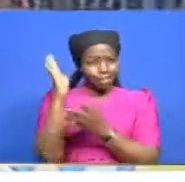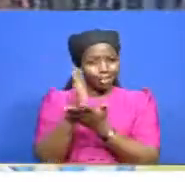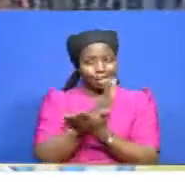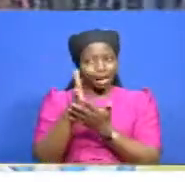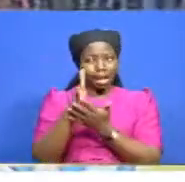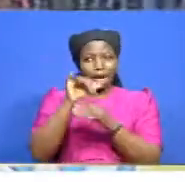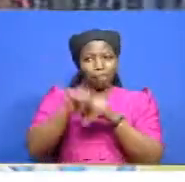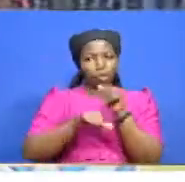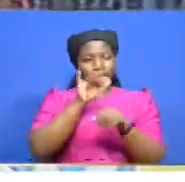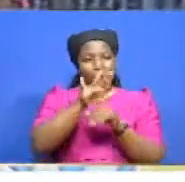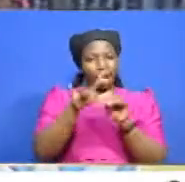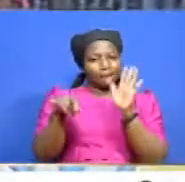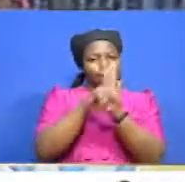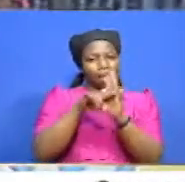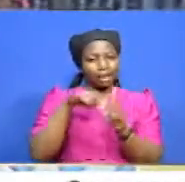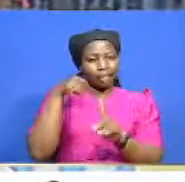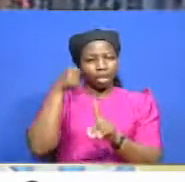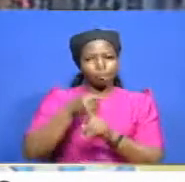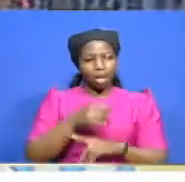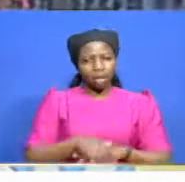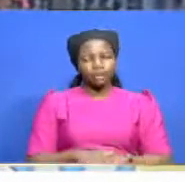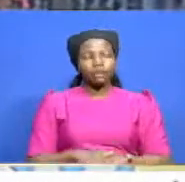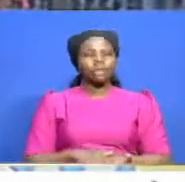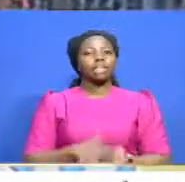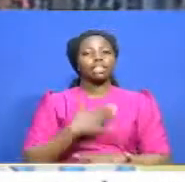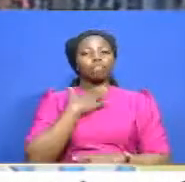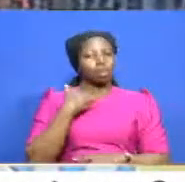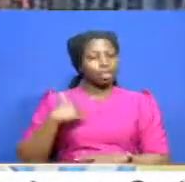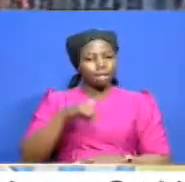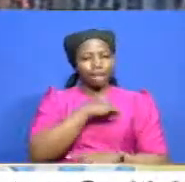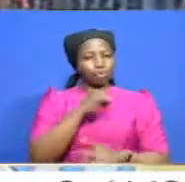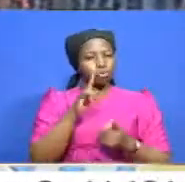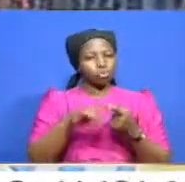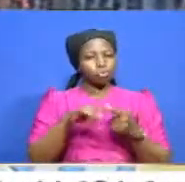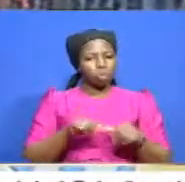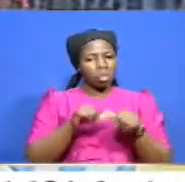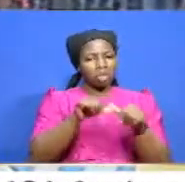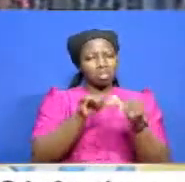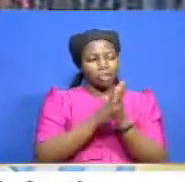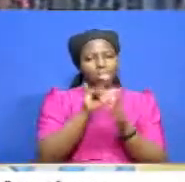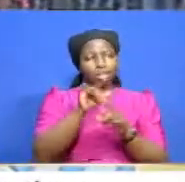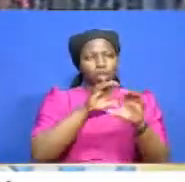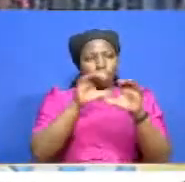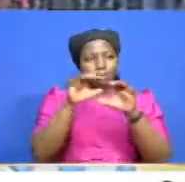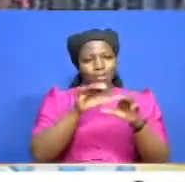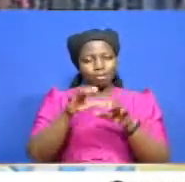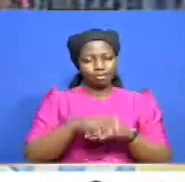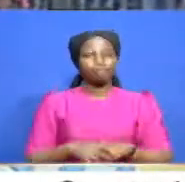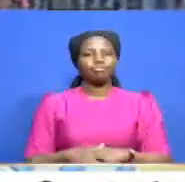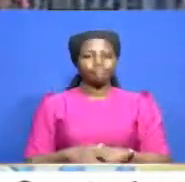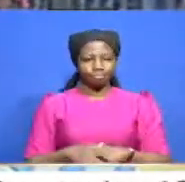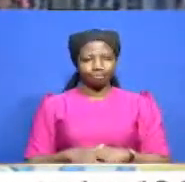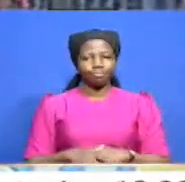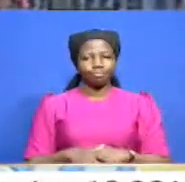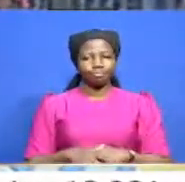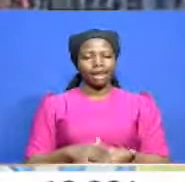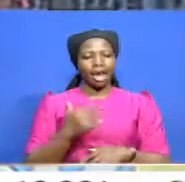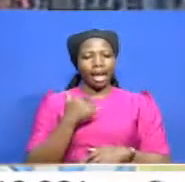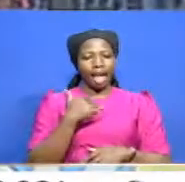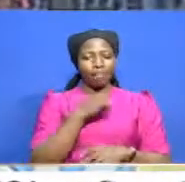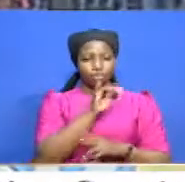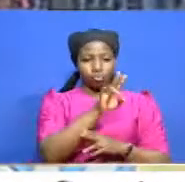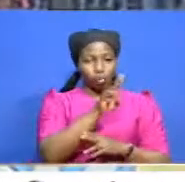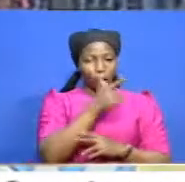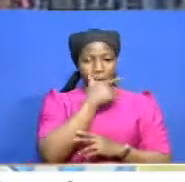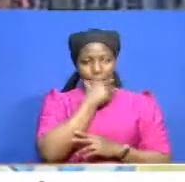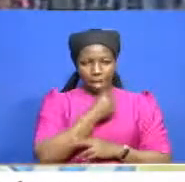its negative impacts. And I just want us to pick up this conversation and take it a notch higher. I'm hosting a panel of two